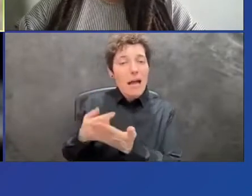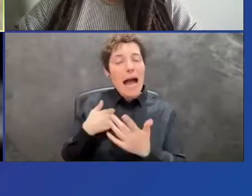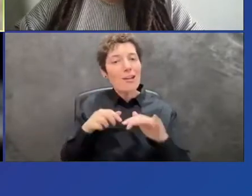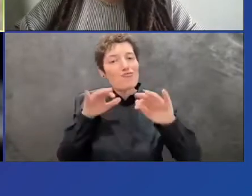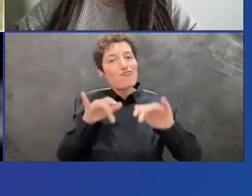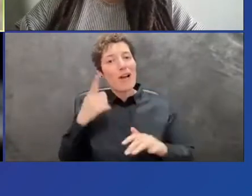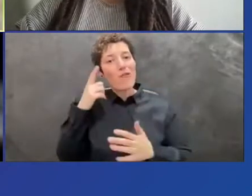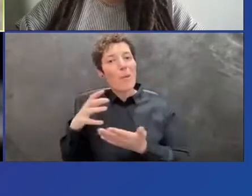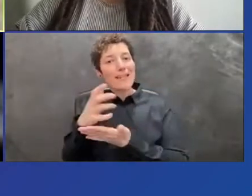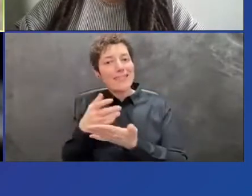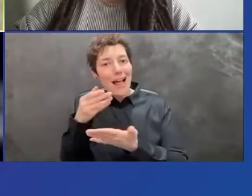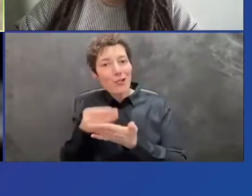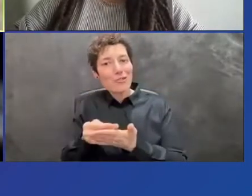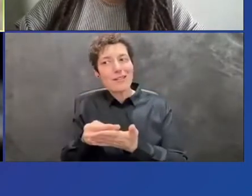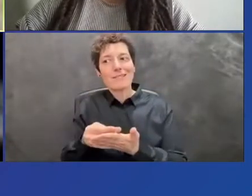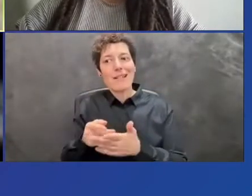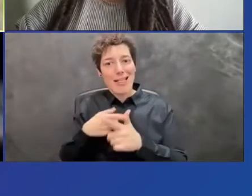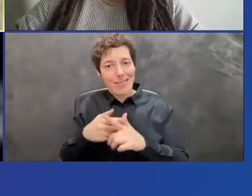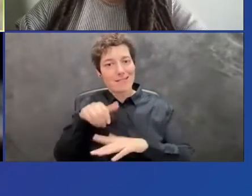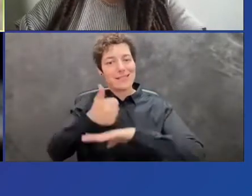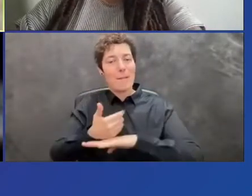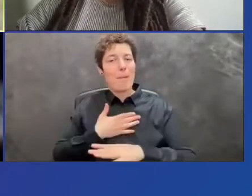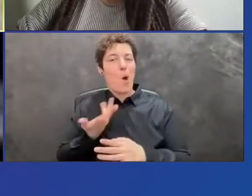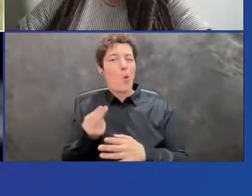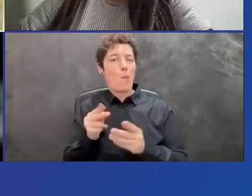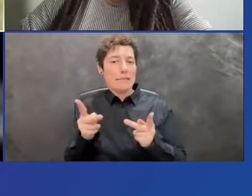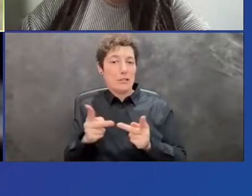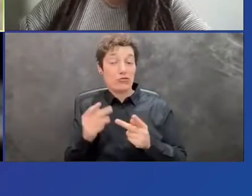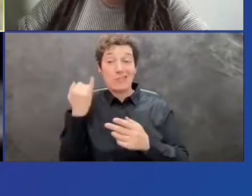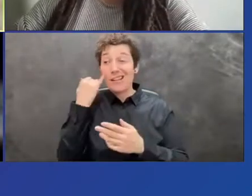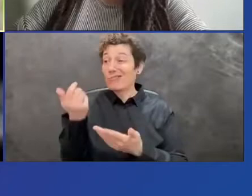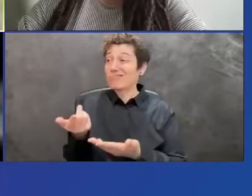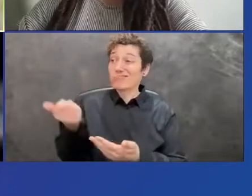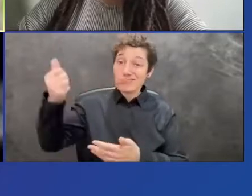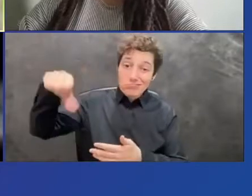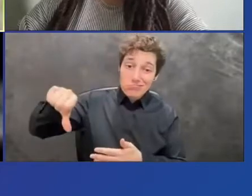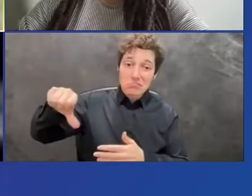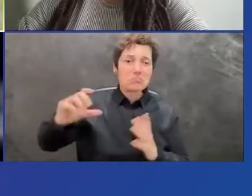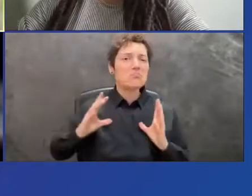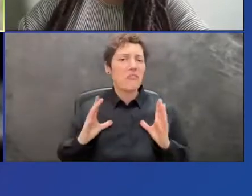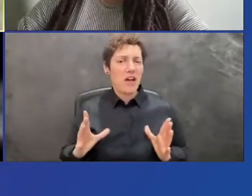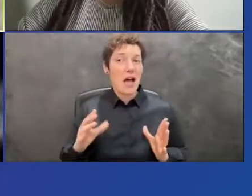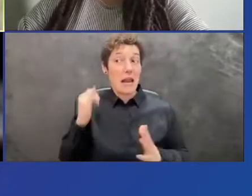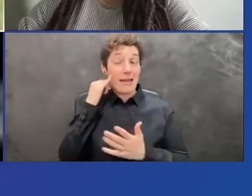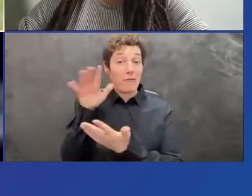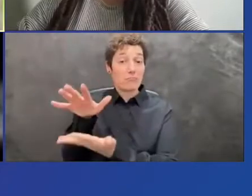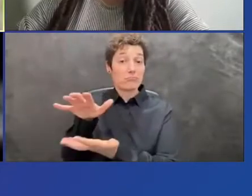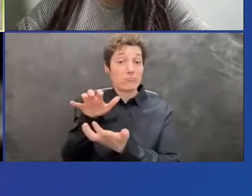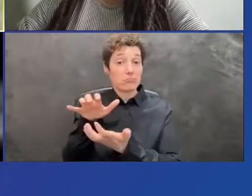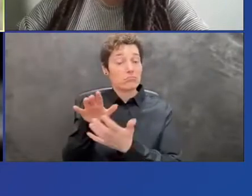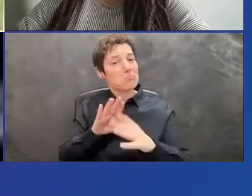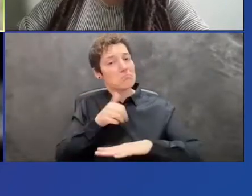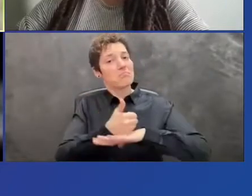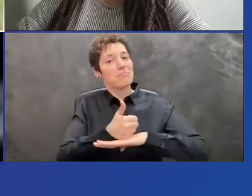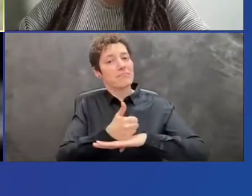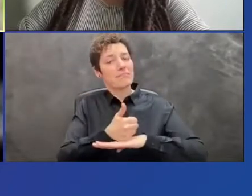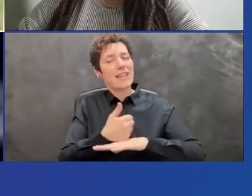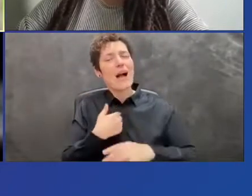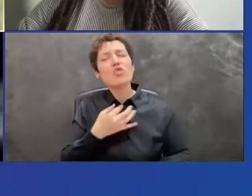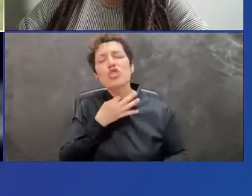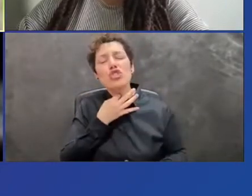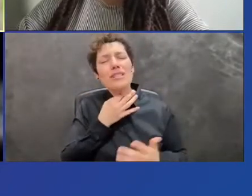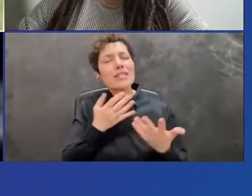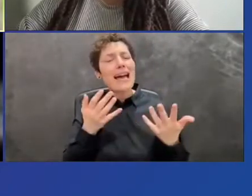moving. If we don't worry about it. I am interested in how this works, what is needed to support a successful dance